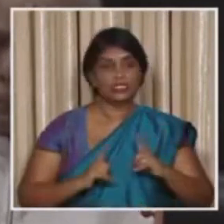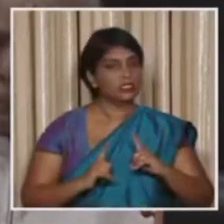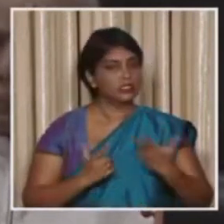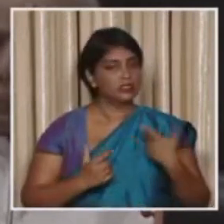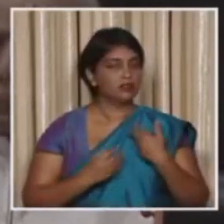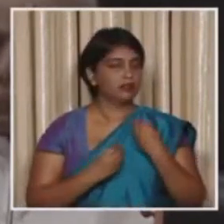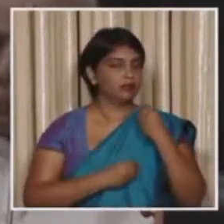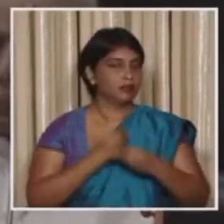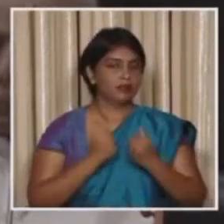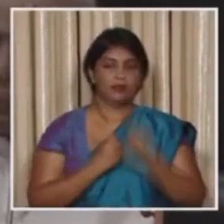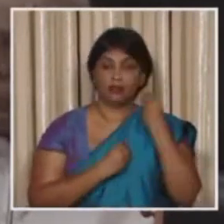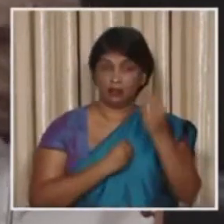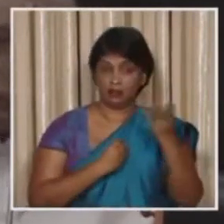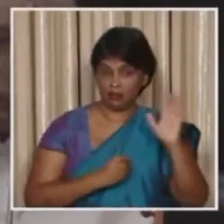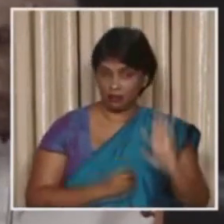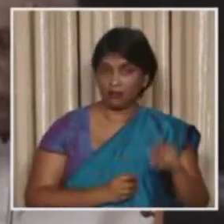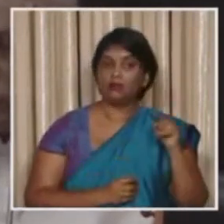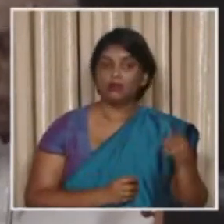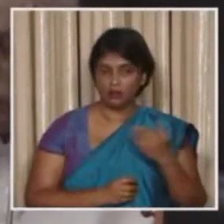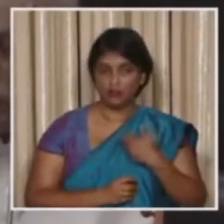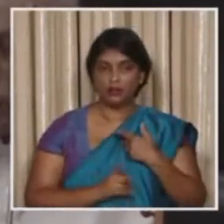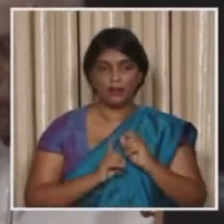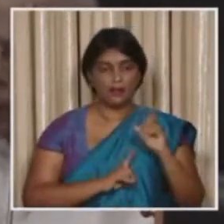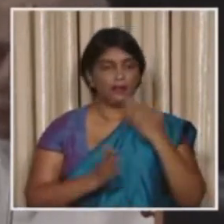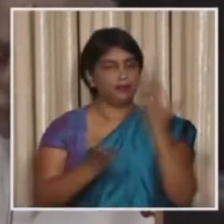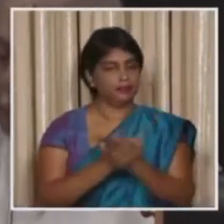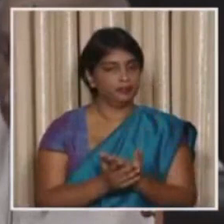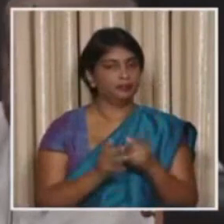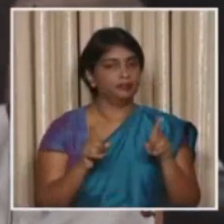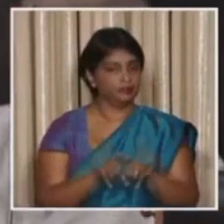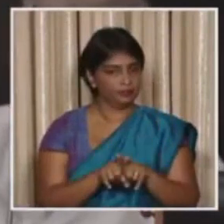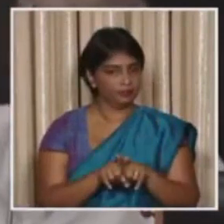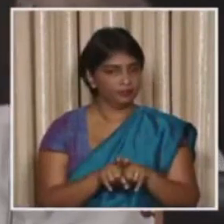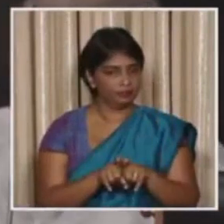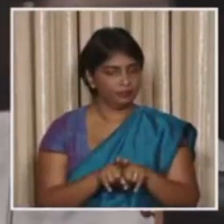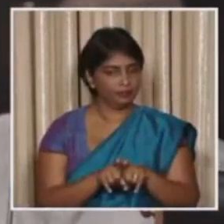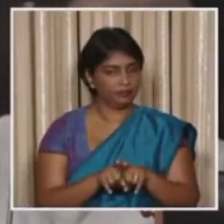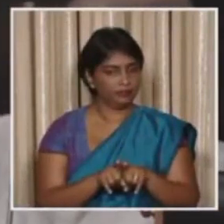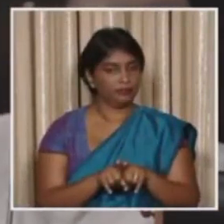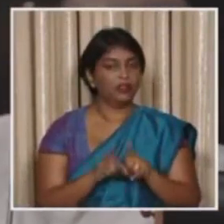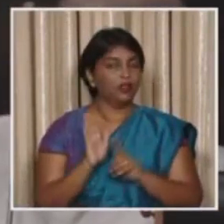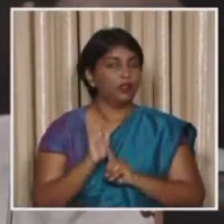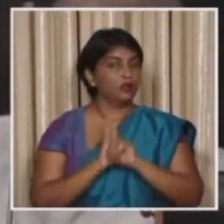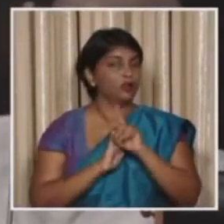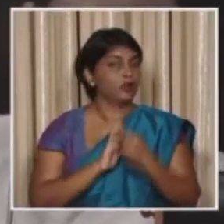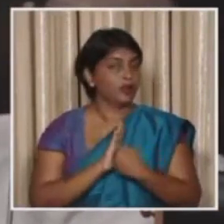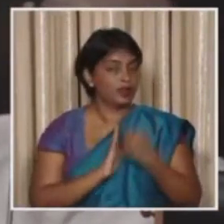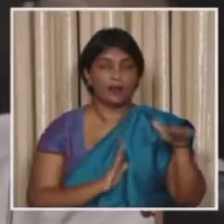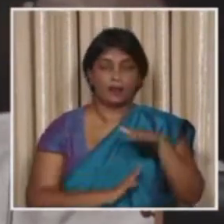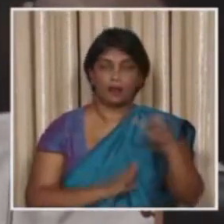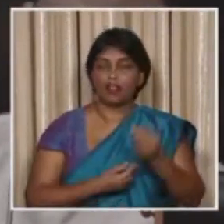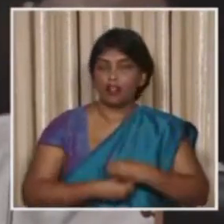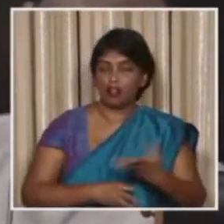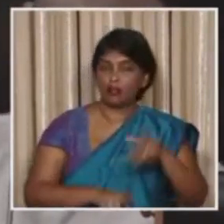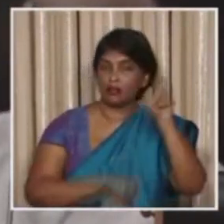tabled as Annex 3. Action continues to resettle IDP families in the Northern and Eastern Provinces. Of the 5 districts